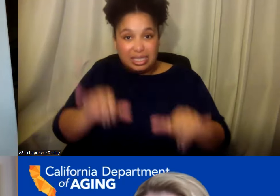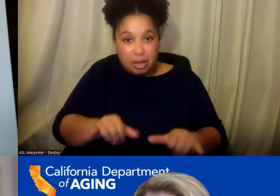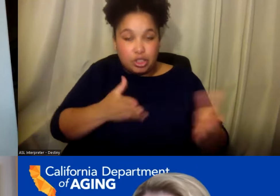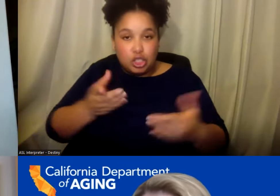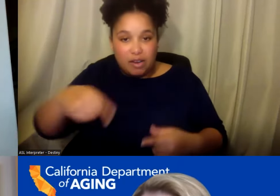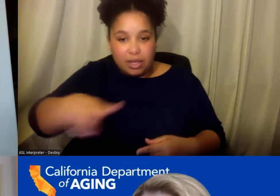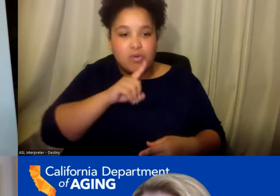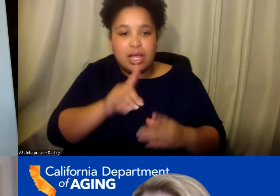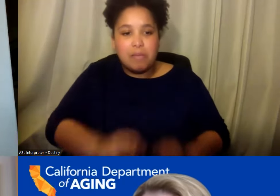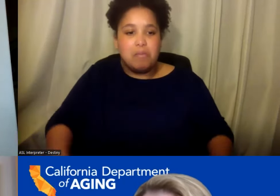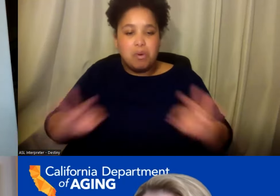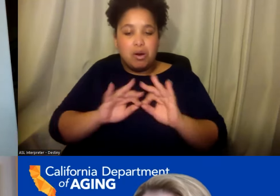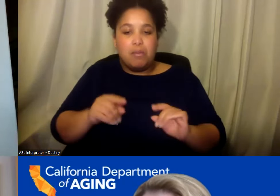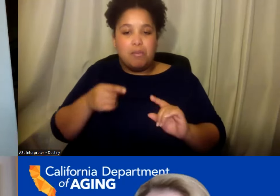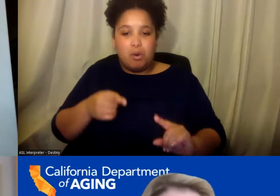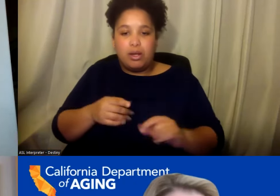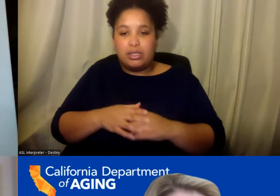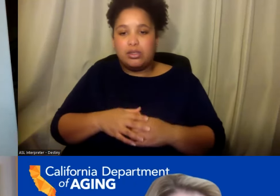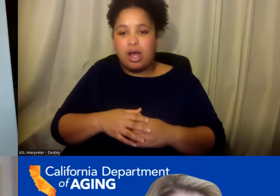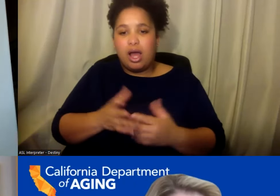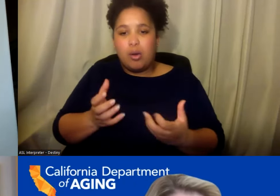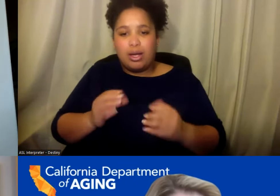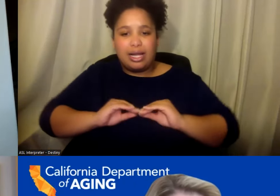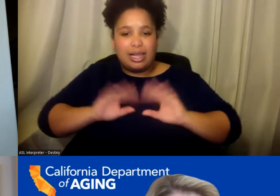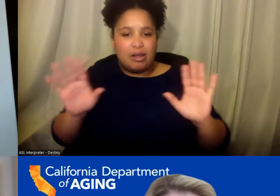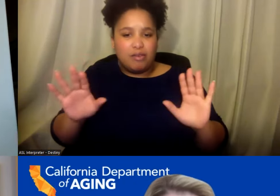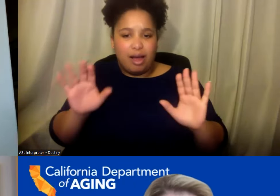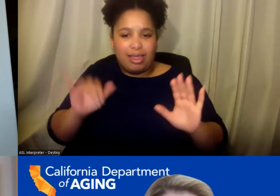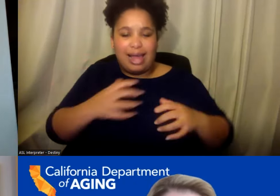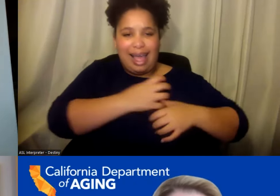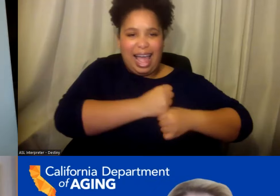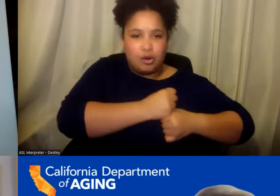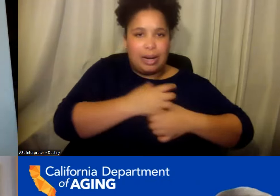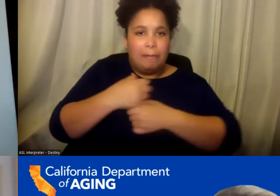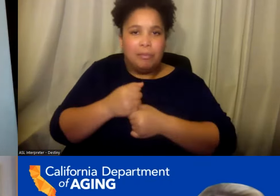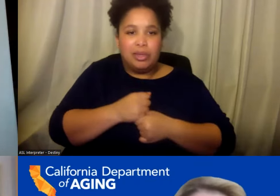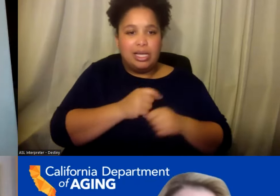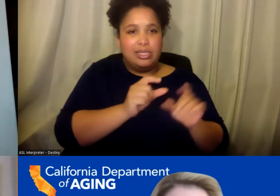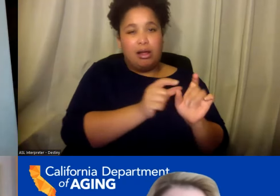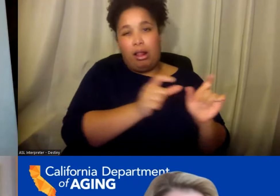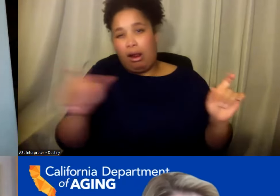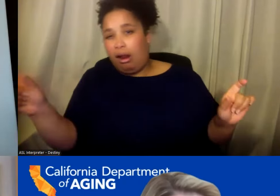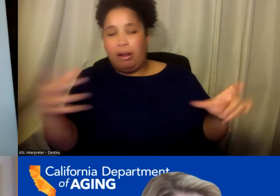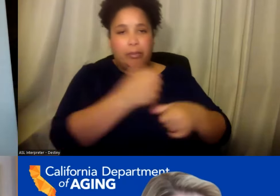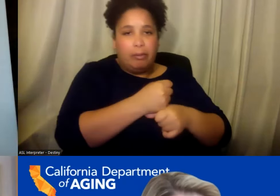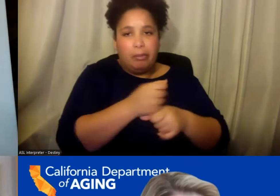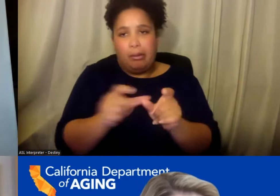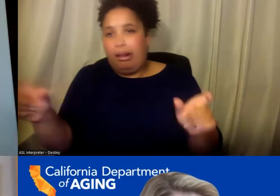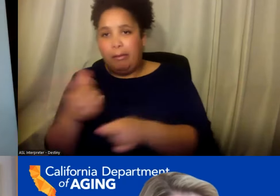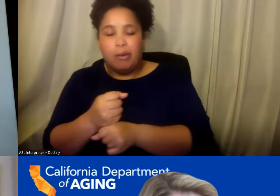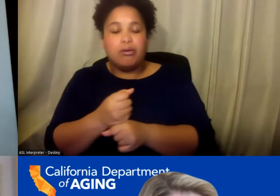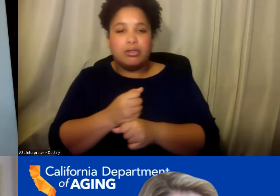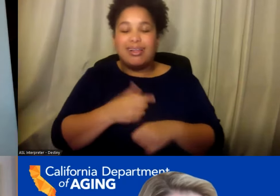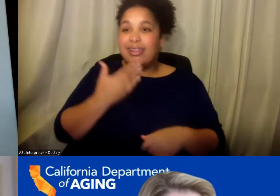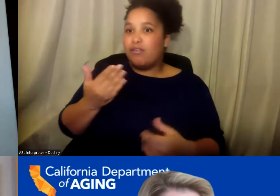it's a really important point. So I just wanted to clarify the acronyms there. But thanks for doing that. And I think